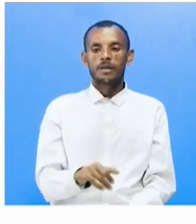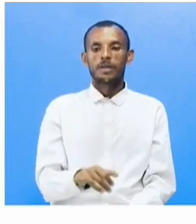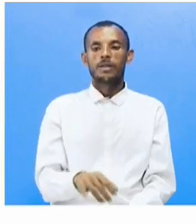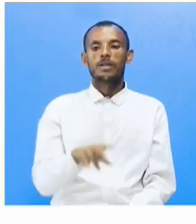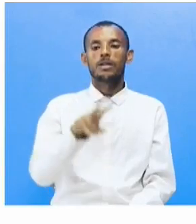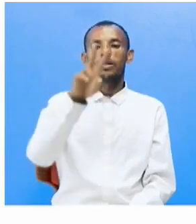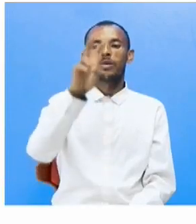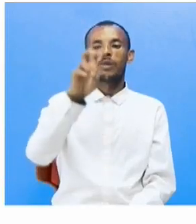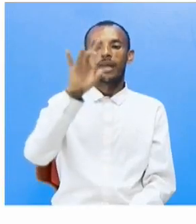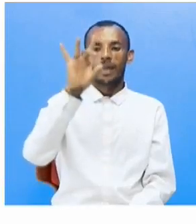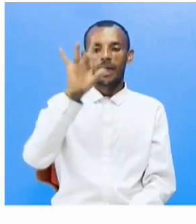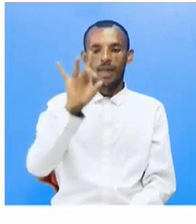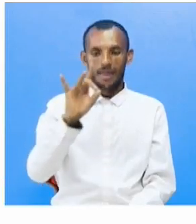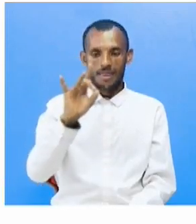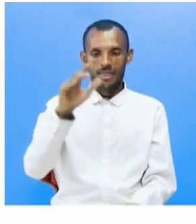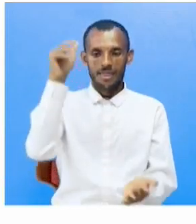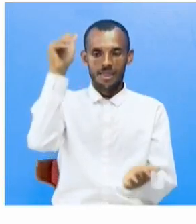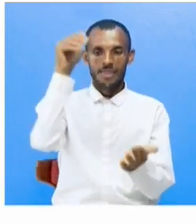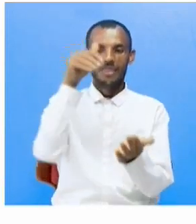28,000